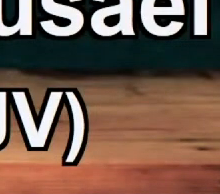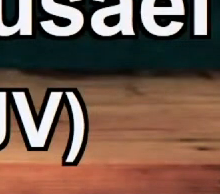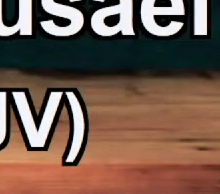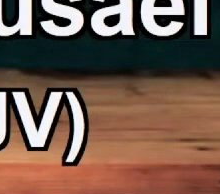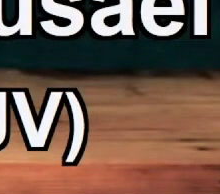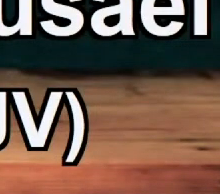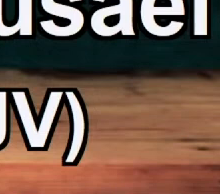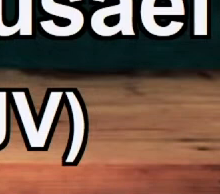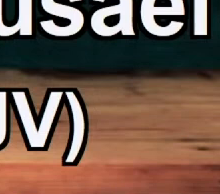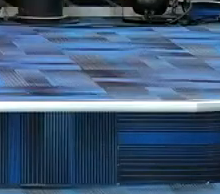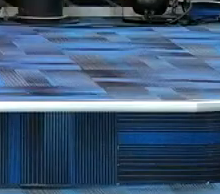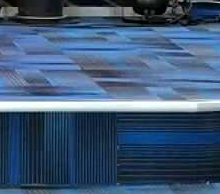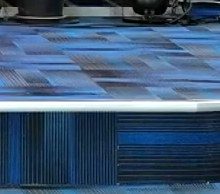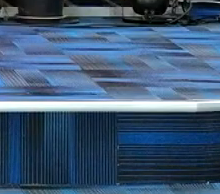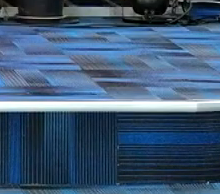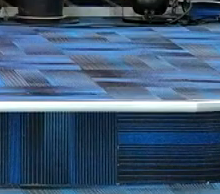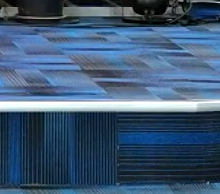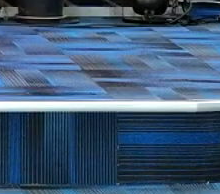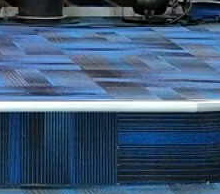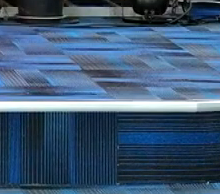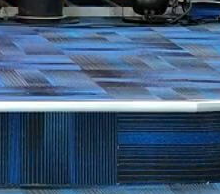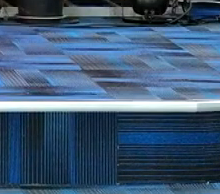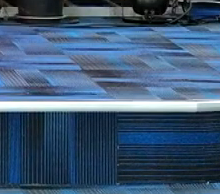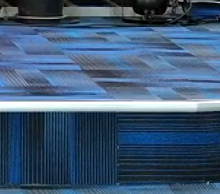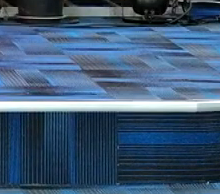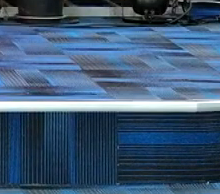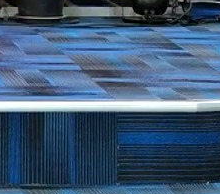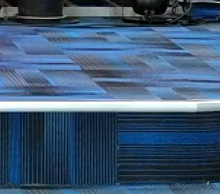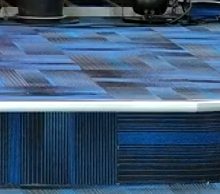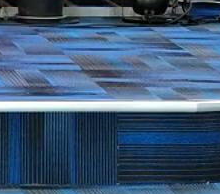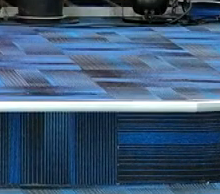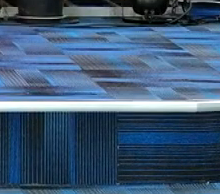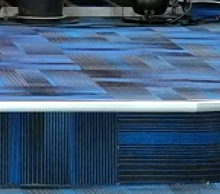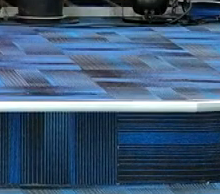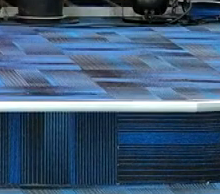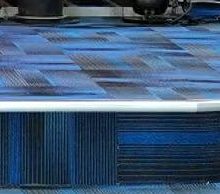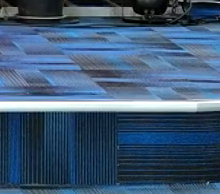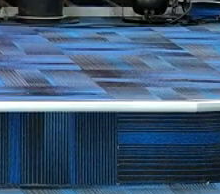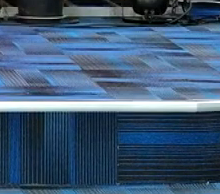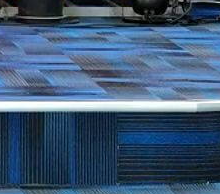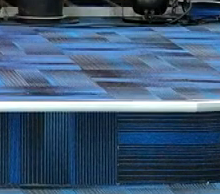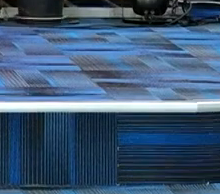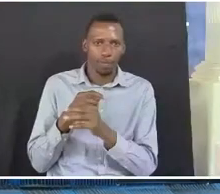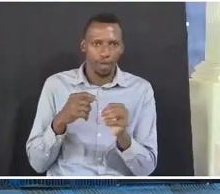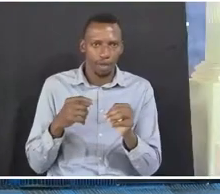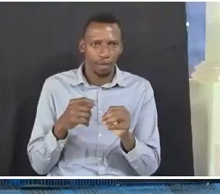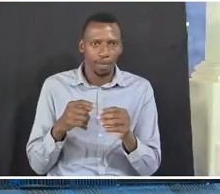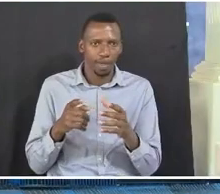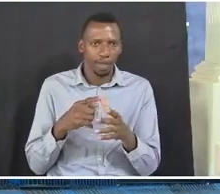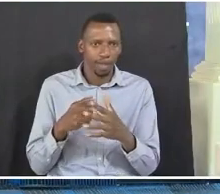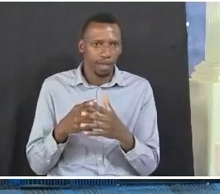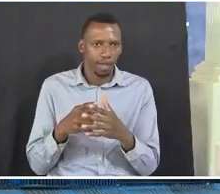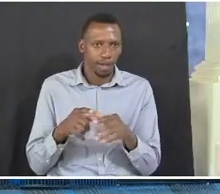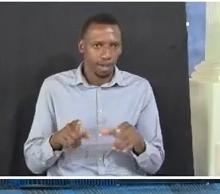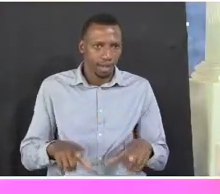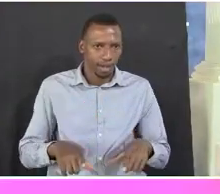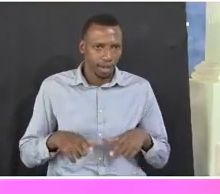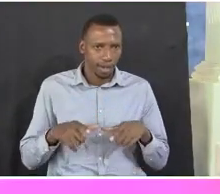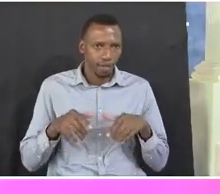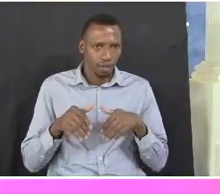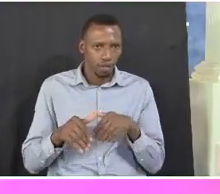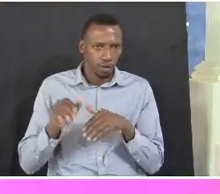This family of Cain divorced God from among them, and lived according to their man-made